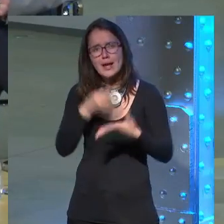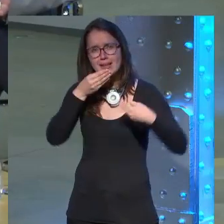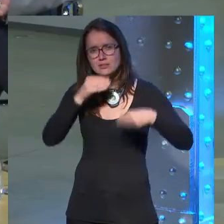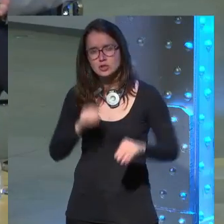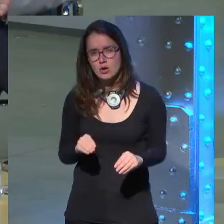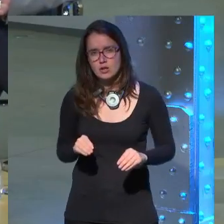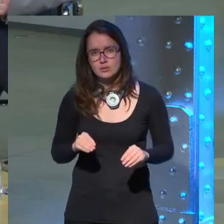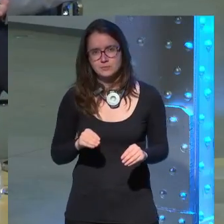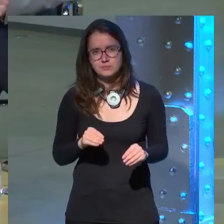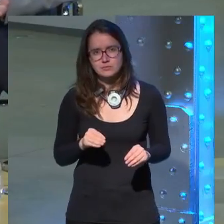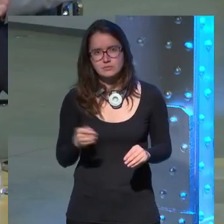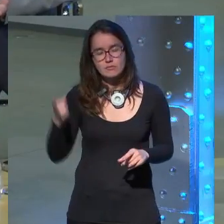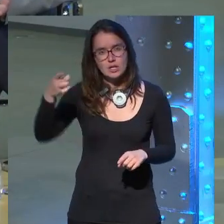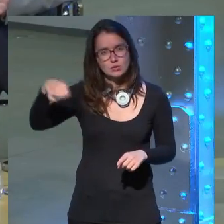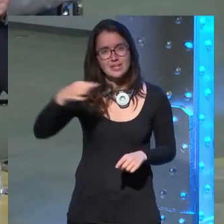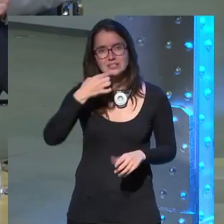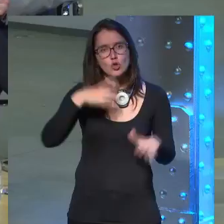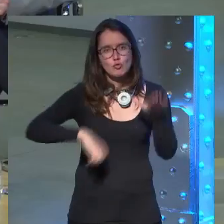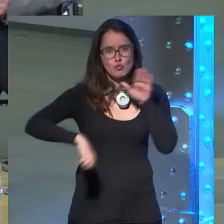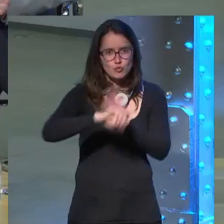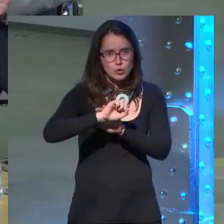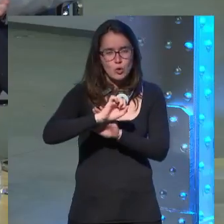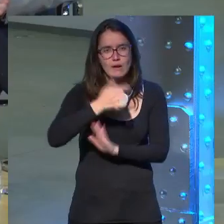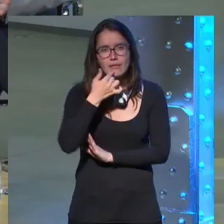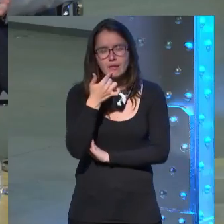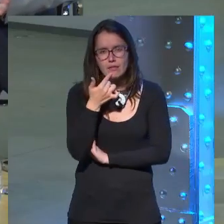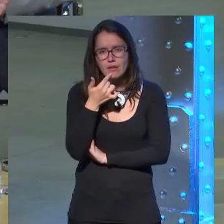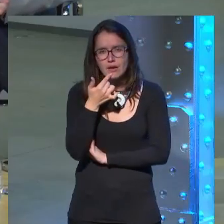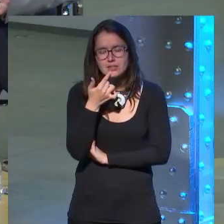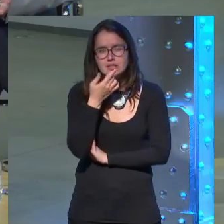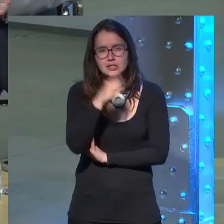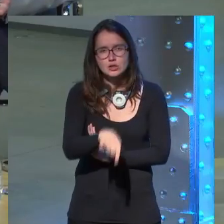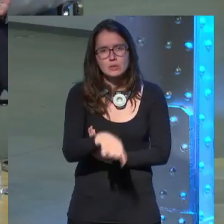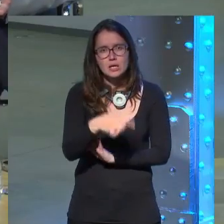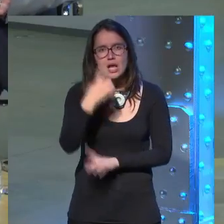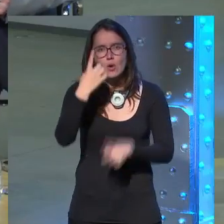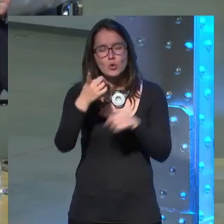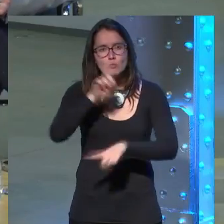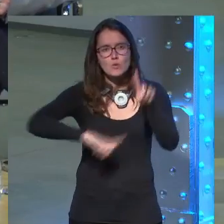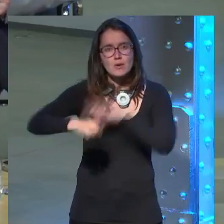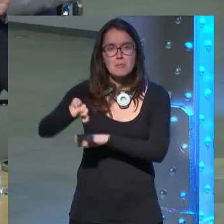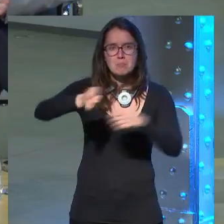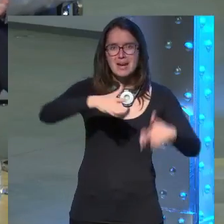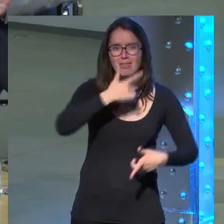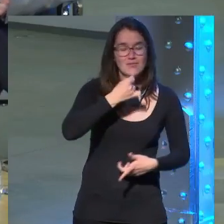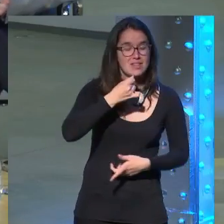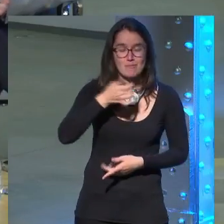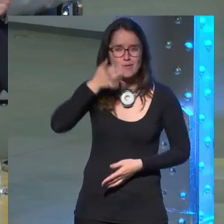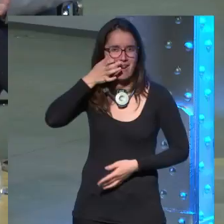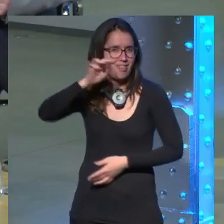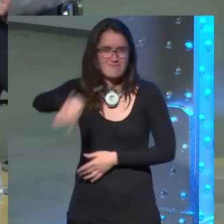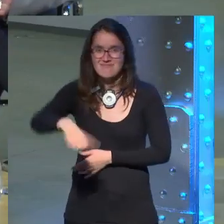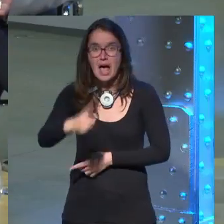of knowledge. And there was a story that you've mentioned football, and you've mentioned that there are some problems that